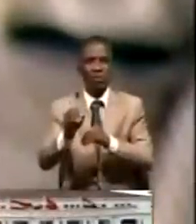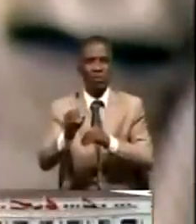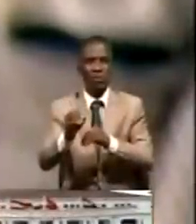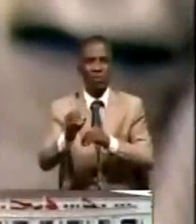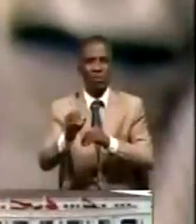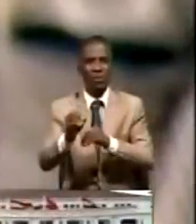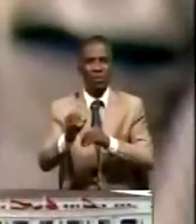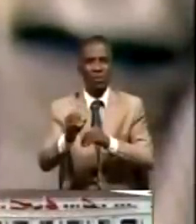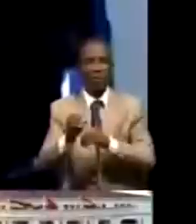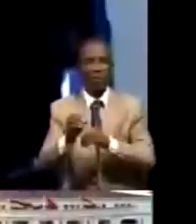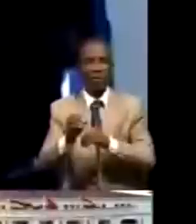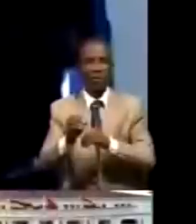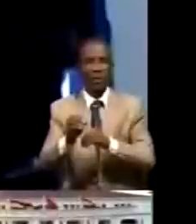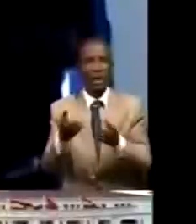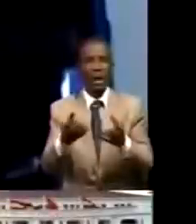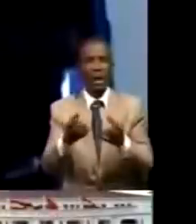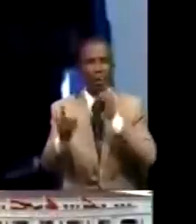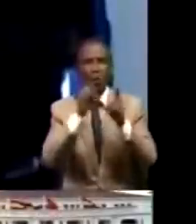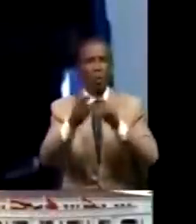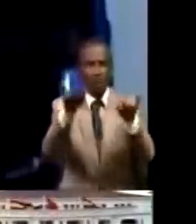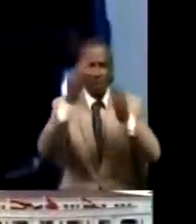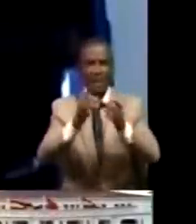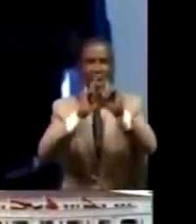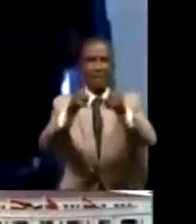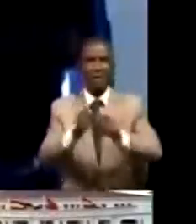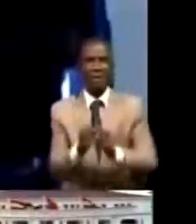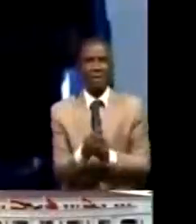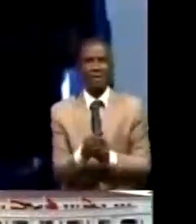Huh? Tell us.